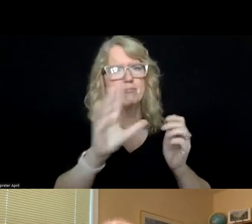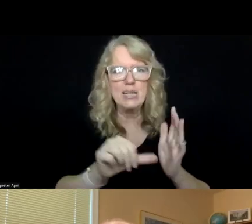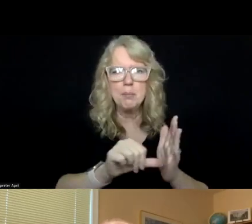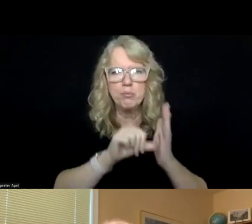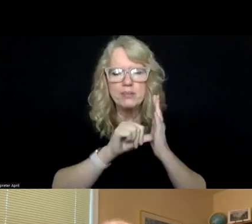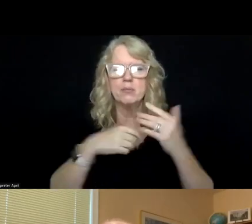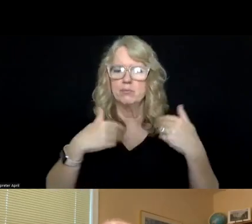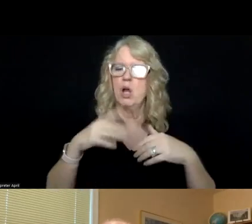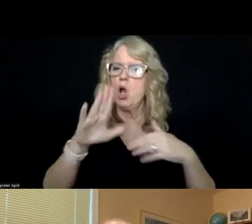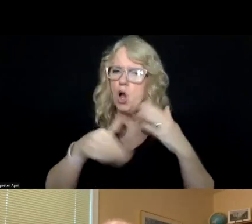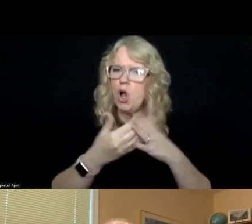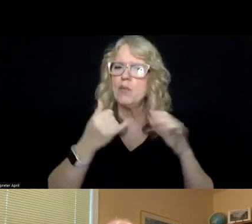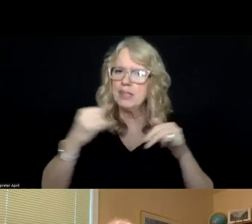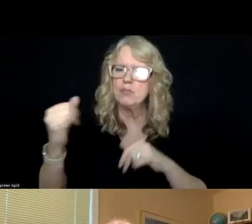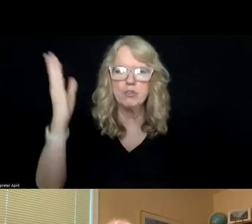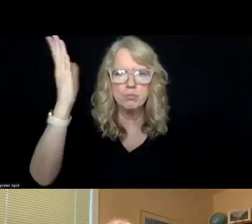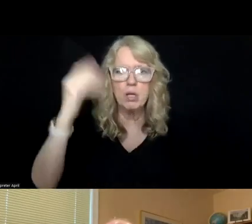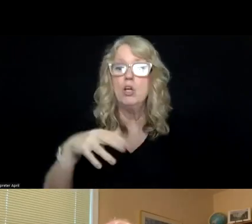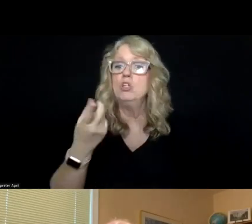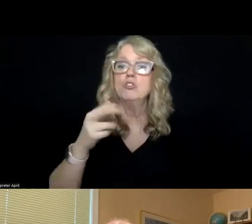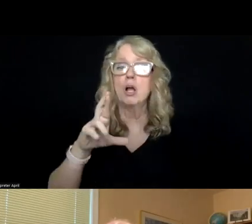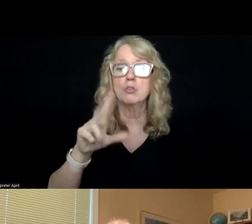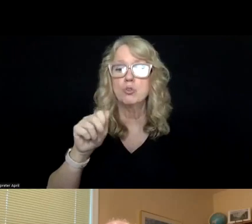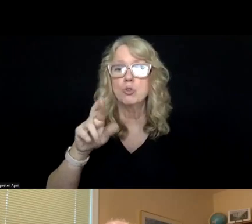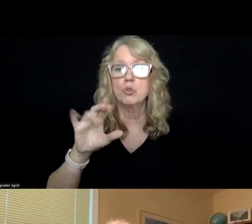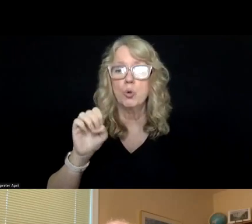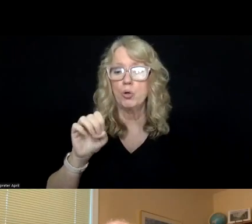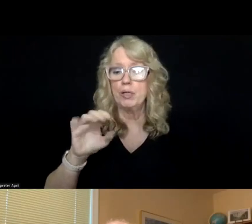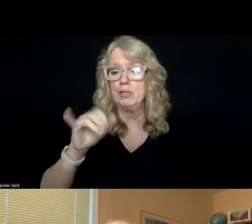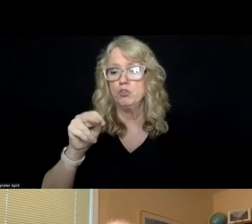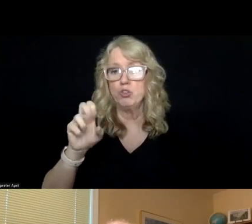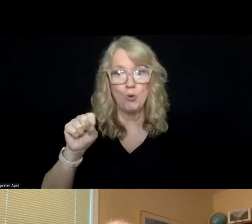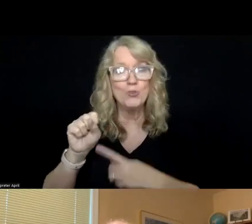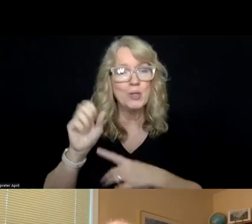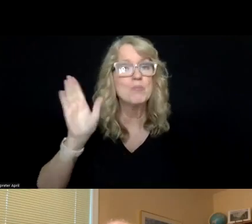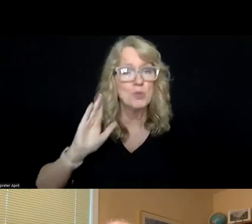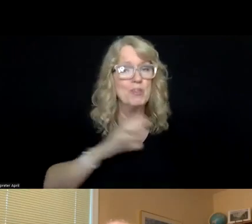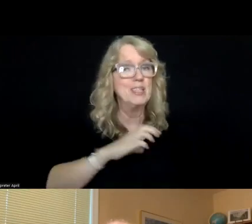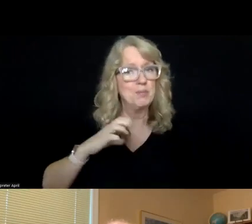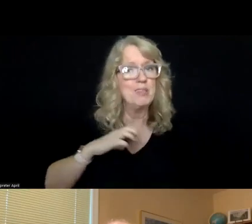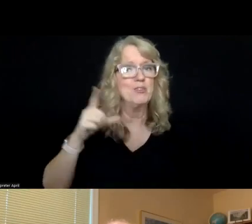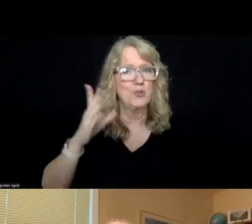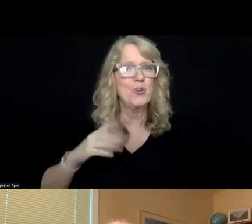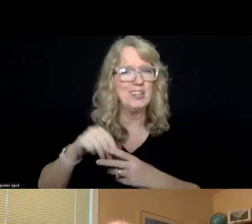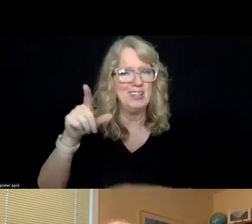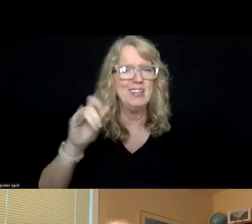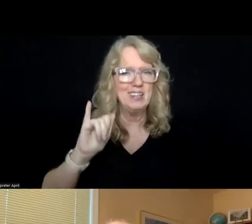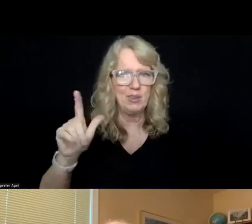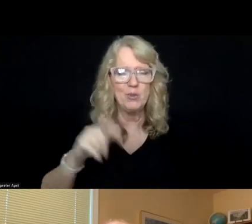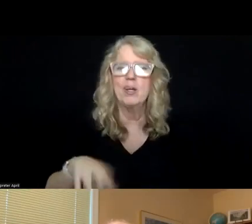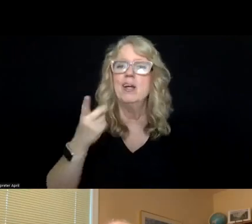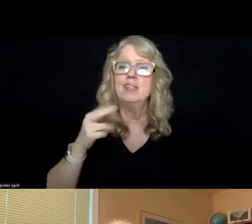all of the individuals were very impressive. But Dr. Lori Jones, who was previously the commissioner in Illinois,